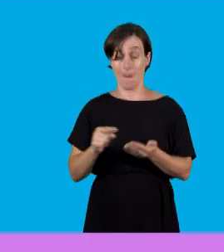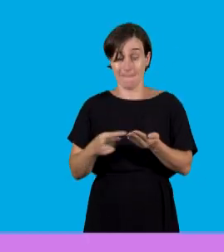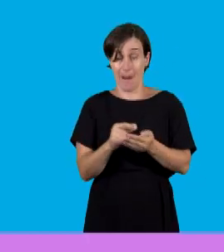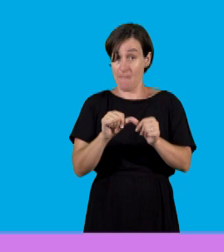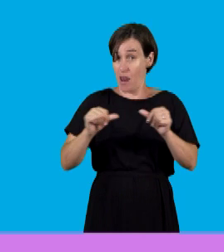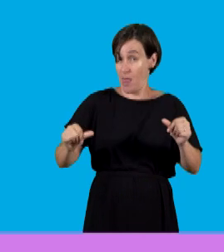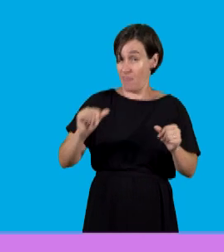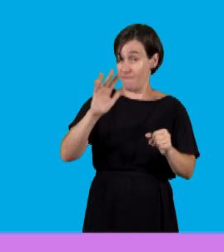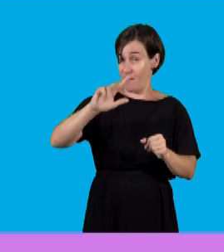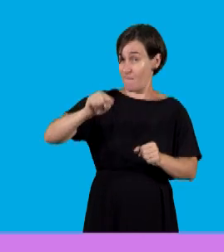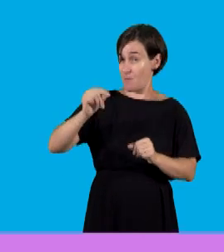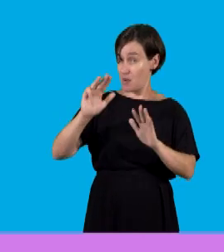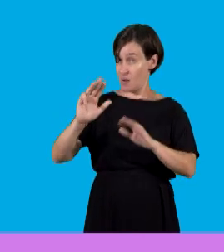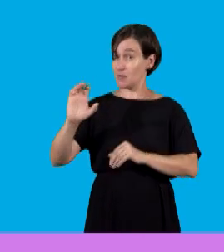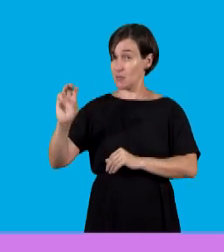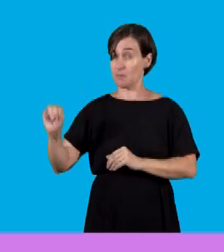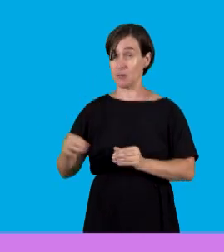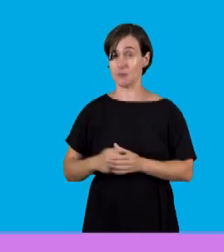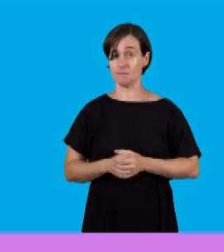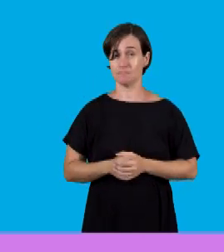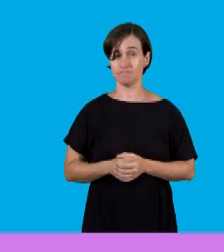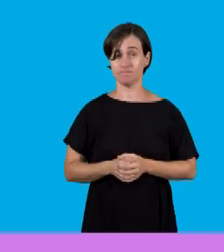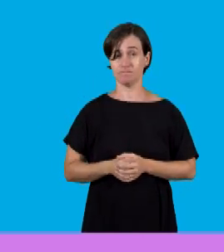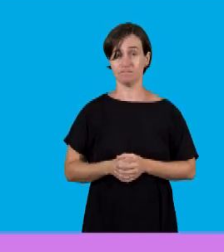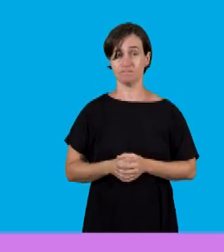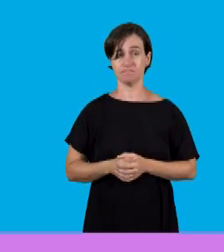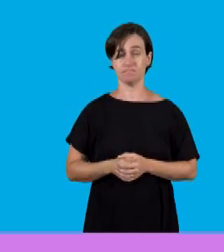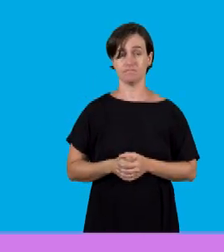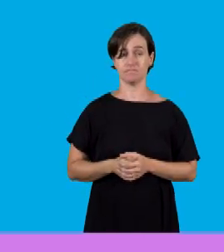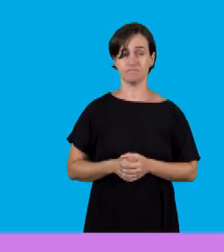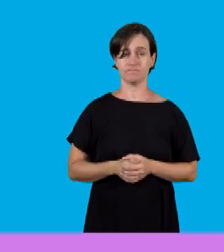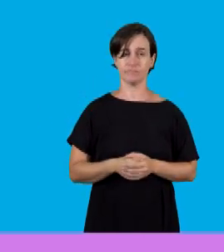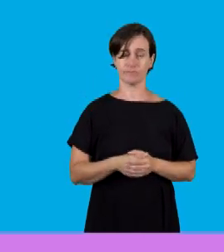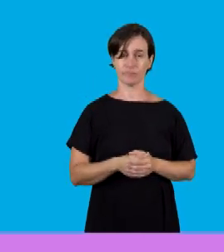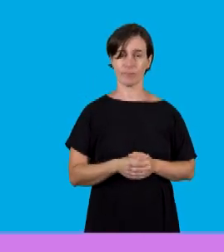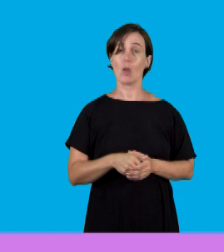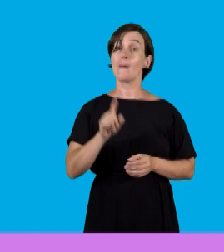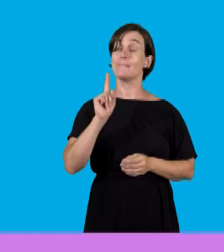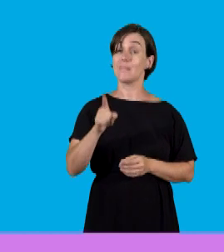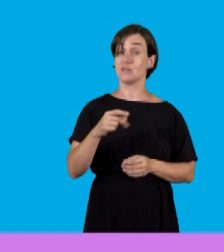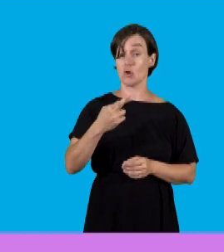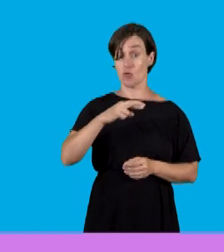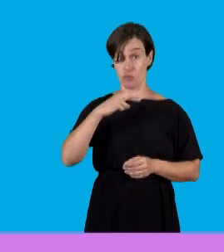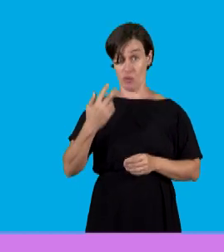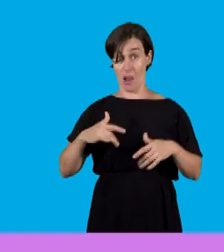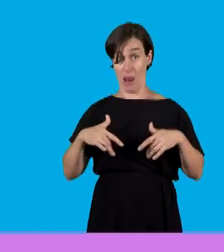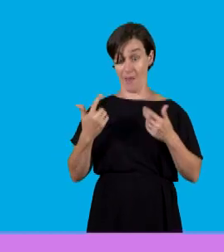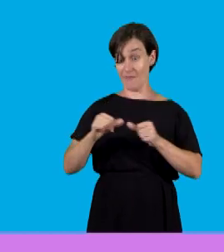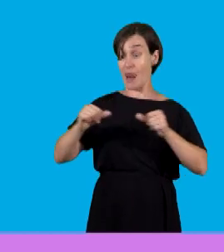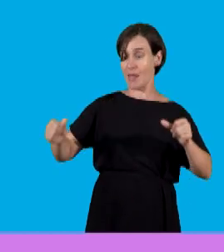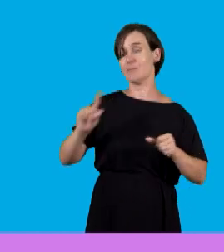is 5.9 centimeters. So actual length, remember, it should be in meters or in